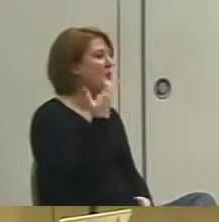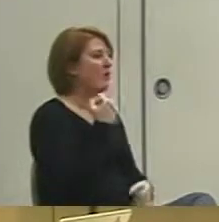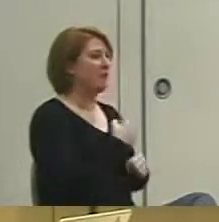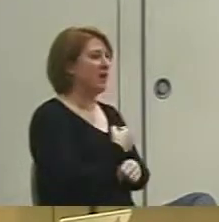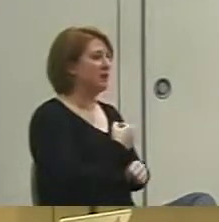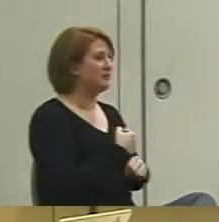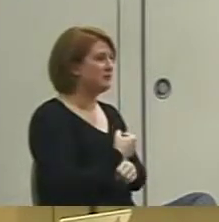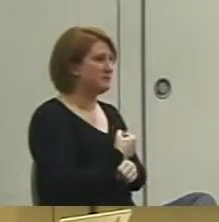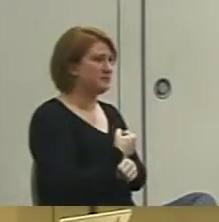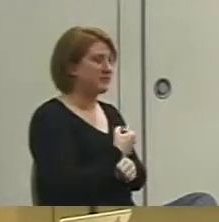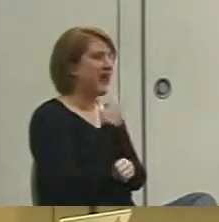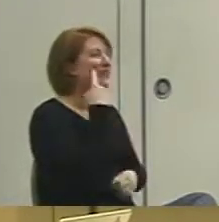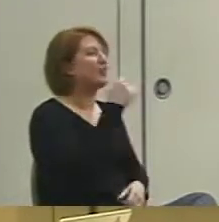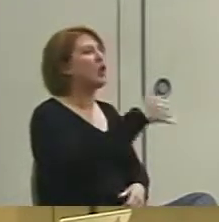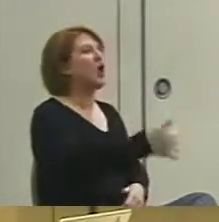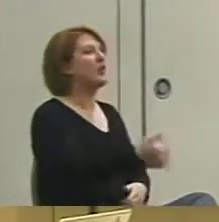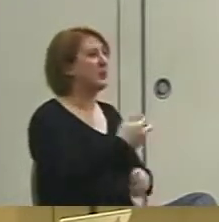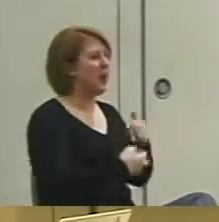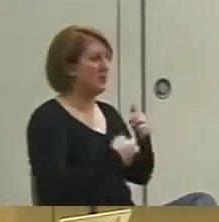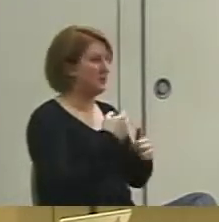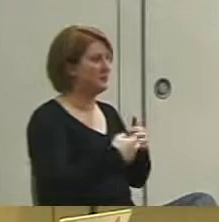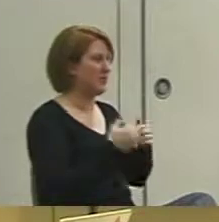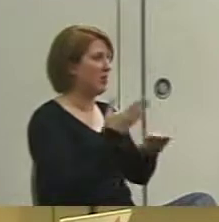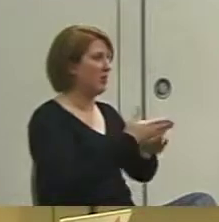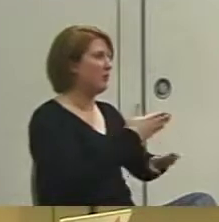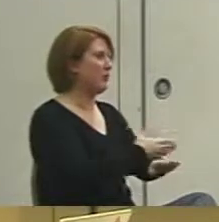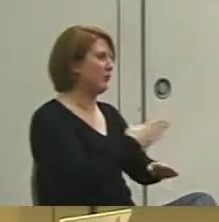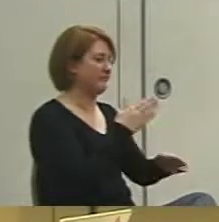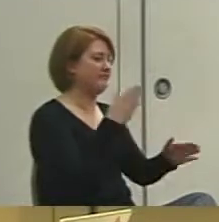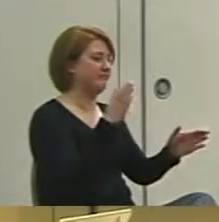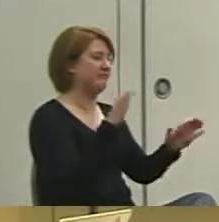other things that would make things better.